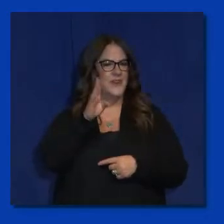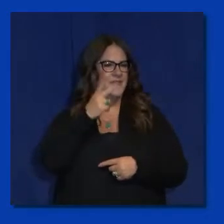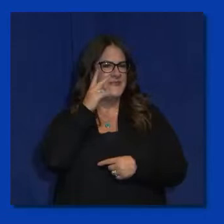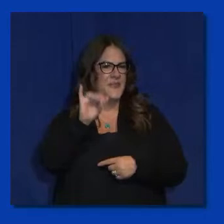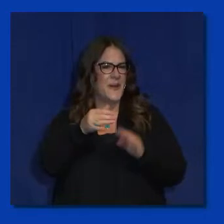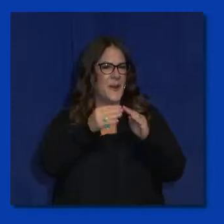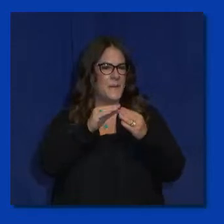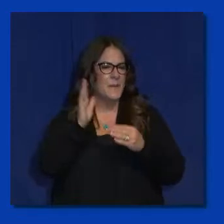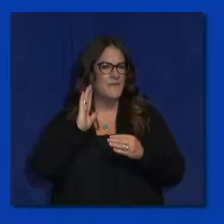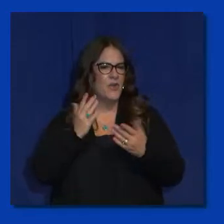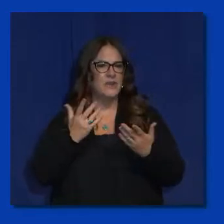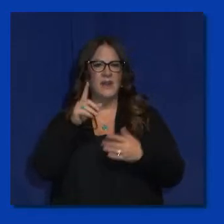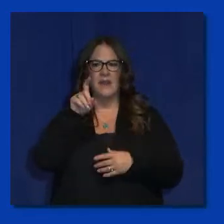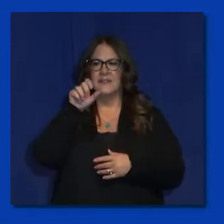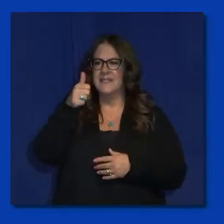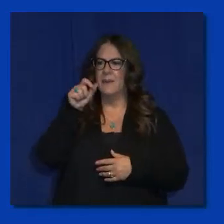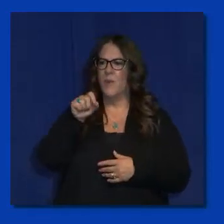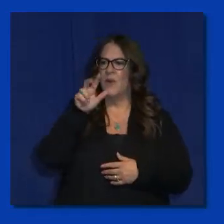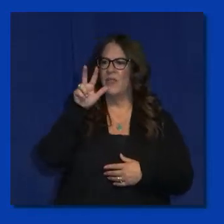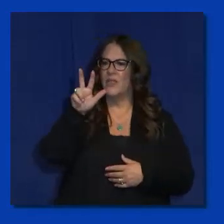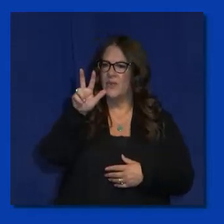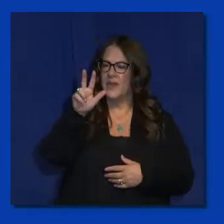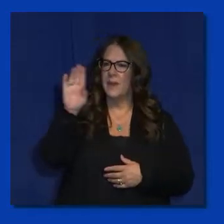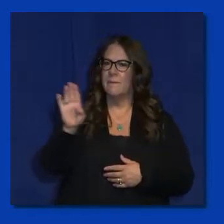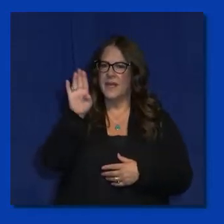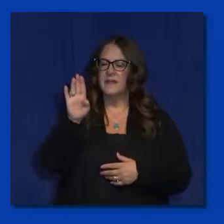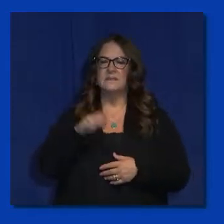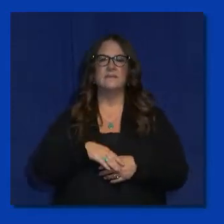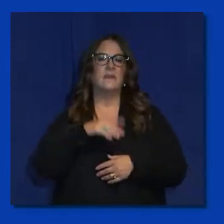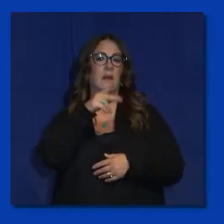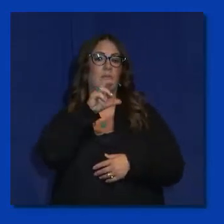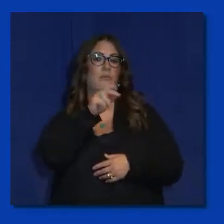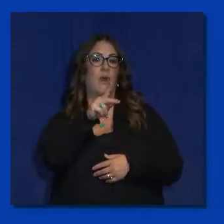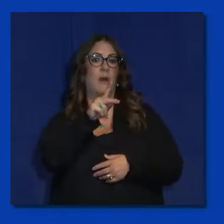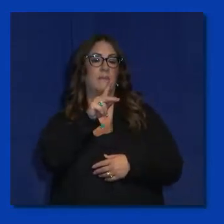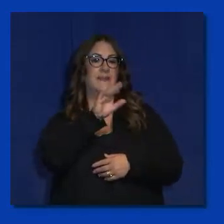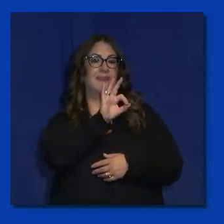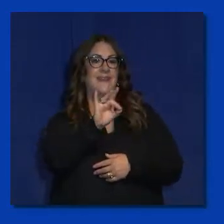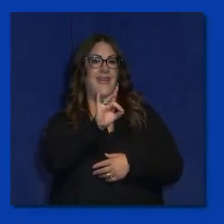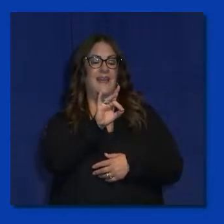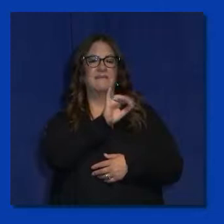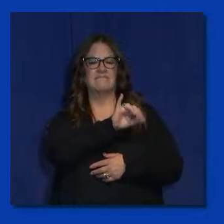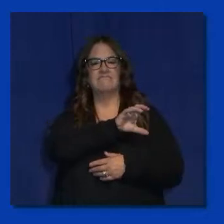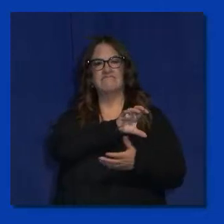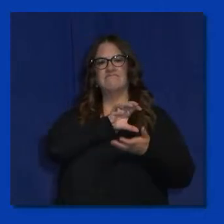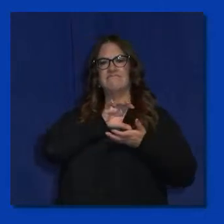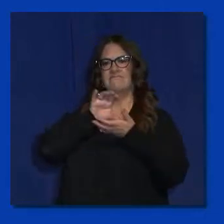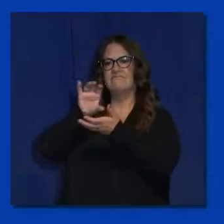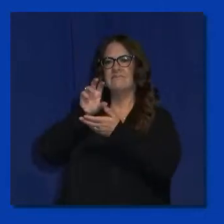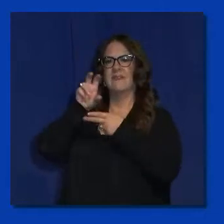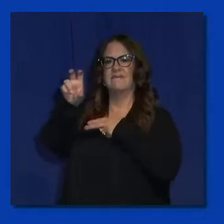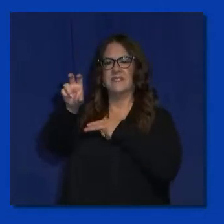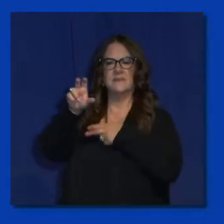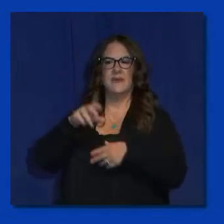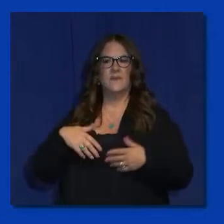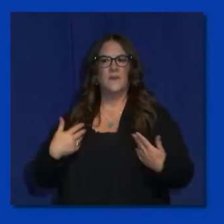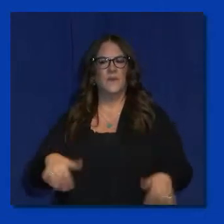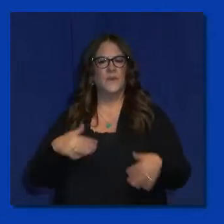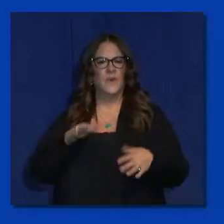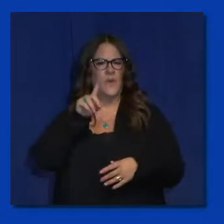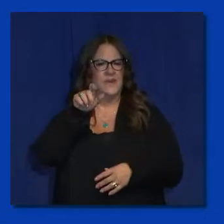number like this. $110.3 billion, Prop 98 investments. 110.3, substantially